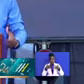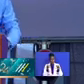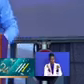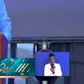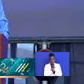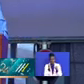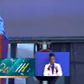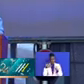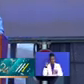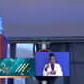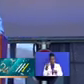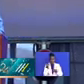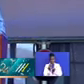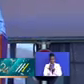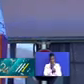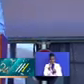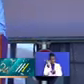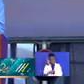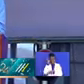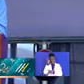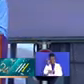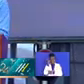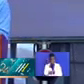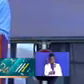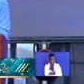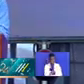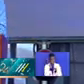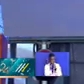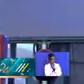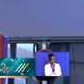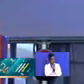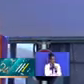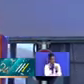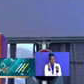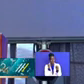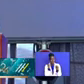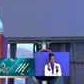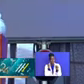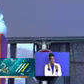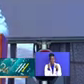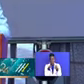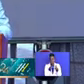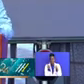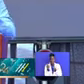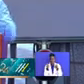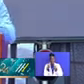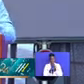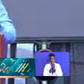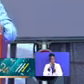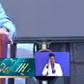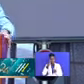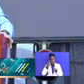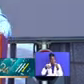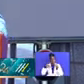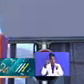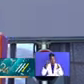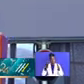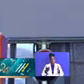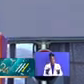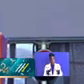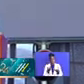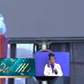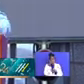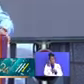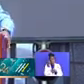overcome the work of the enemy you will never be Overcomer God